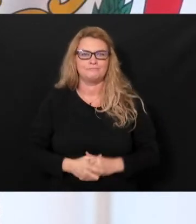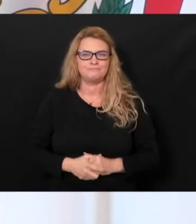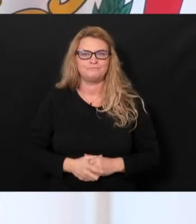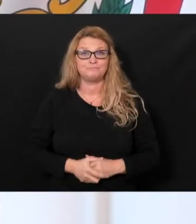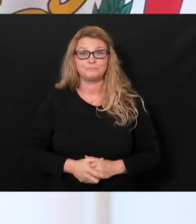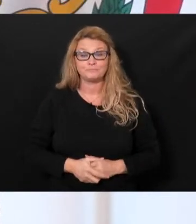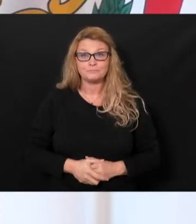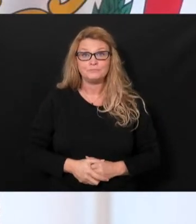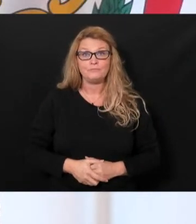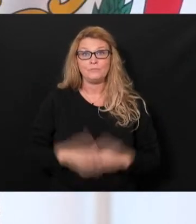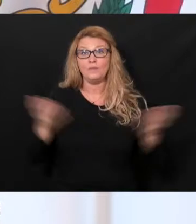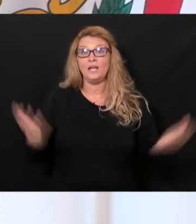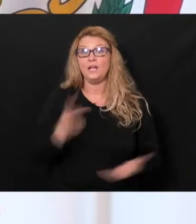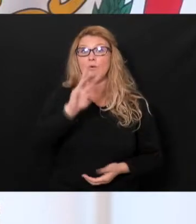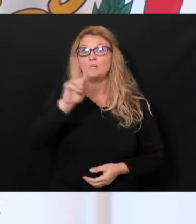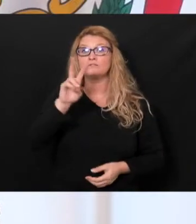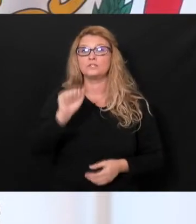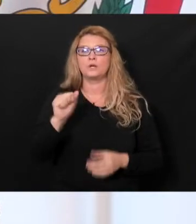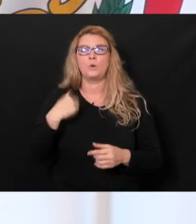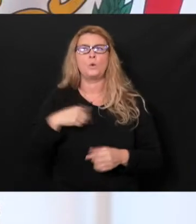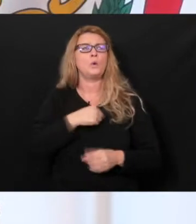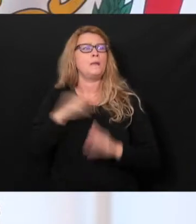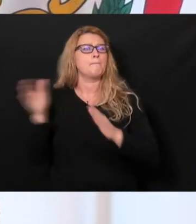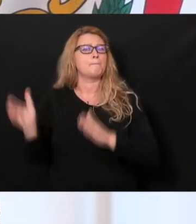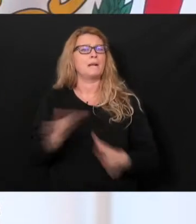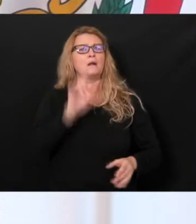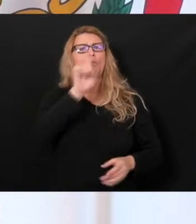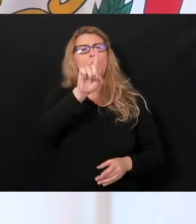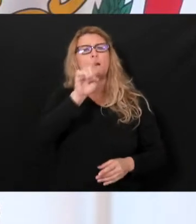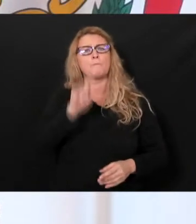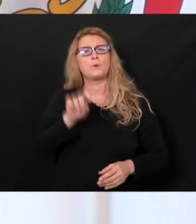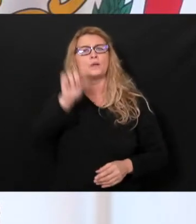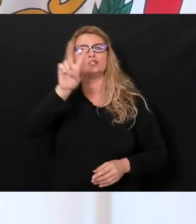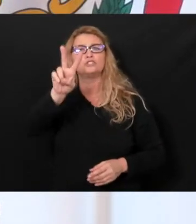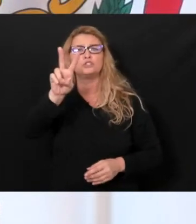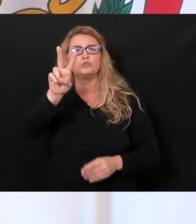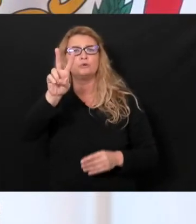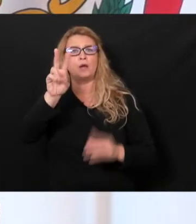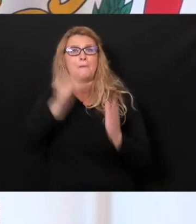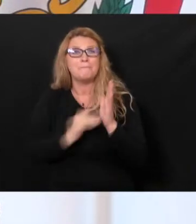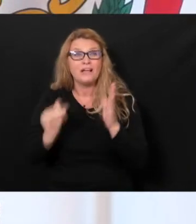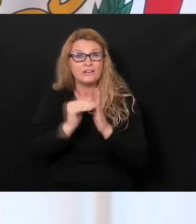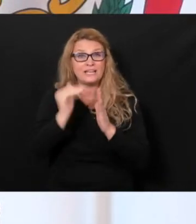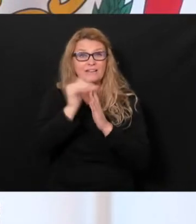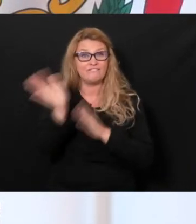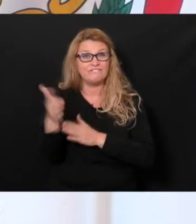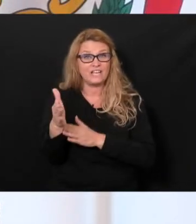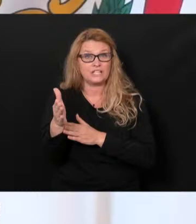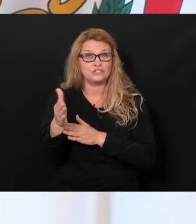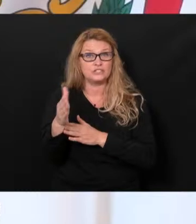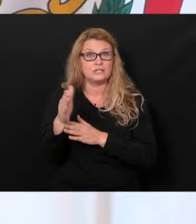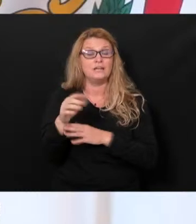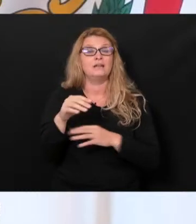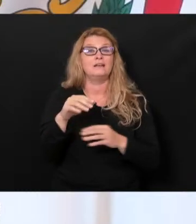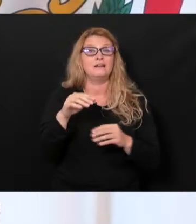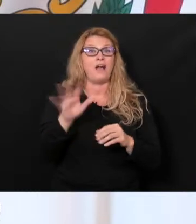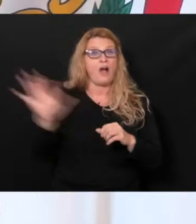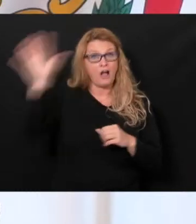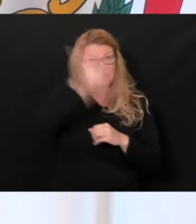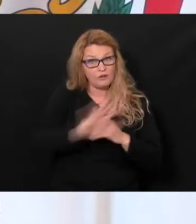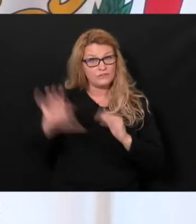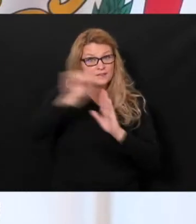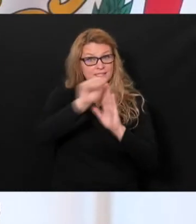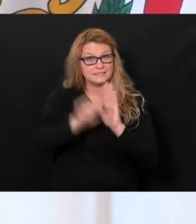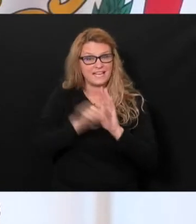West Virginia, we are planning to stock 1.2 million fish statewide. And we are also, in this year,